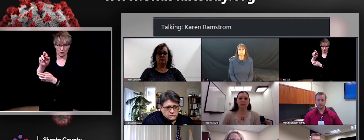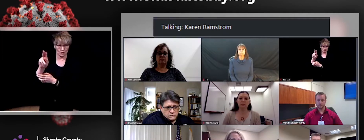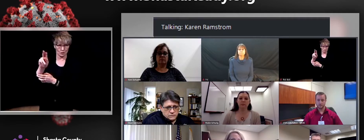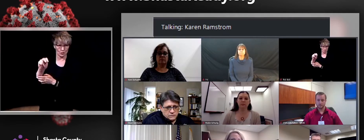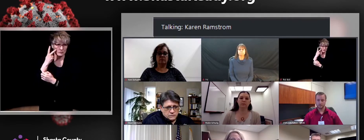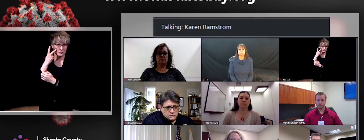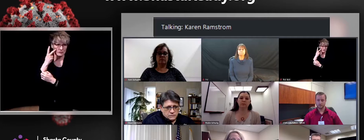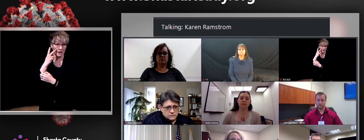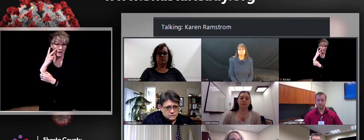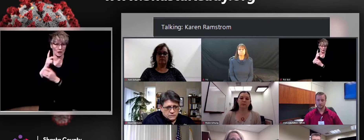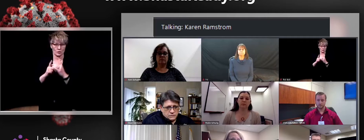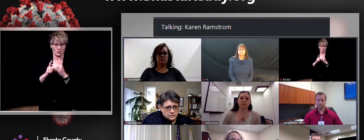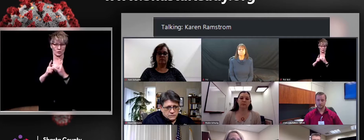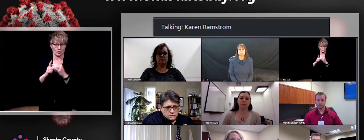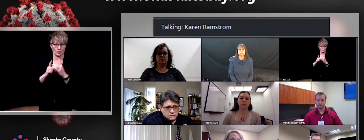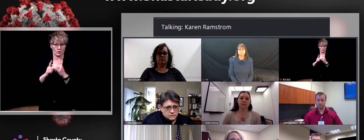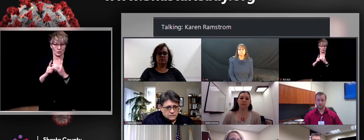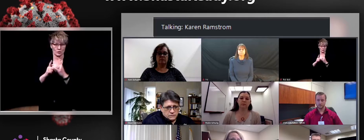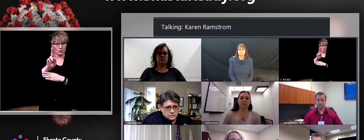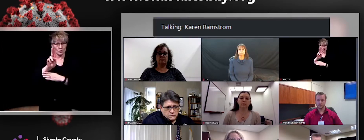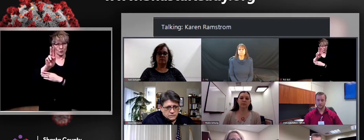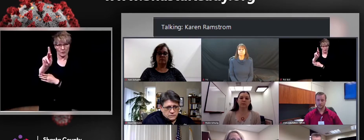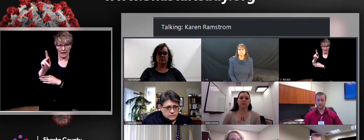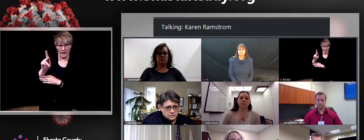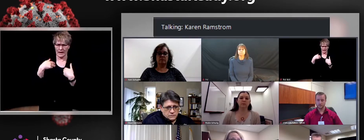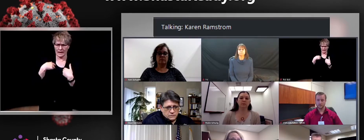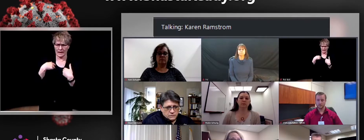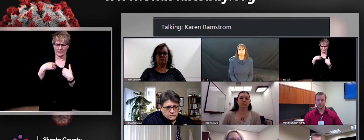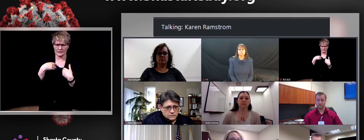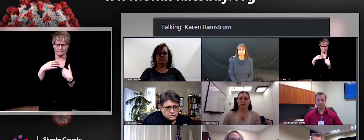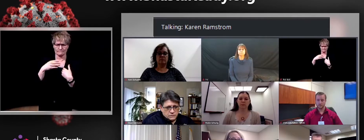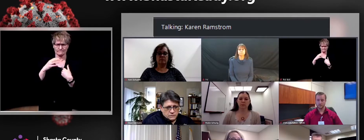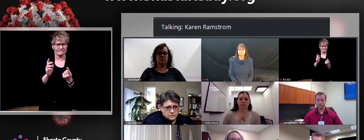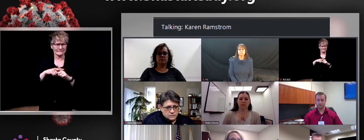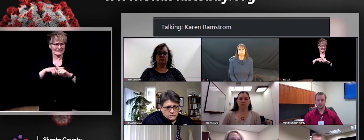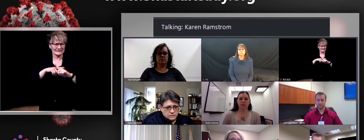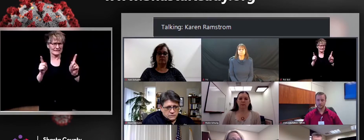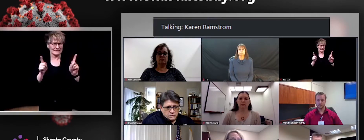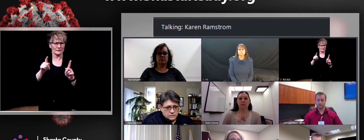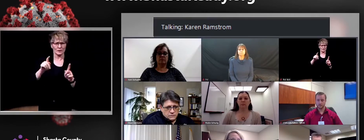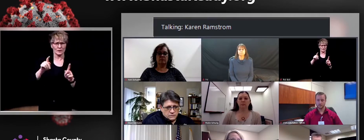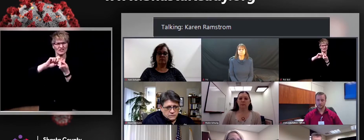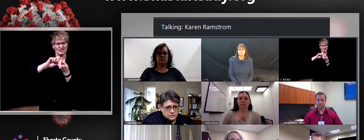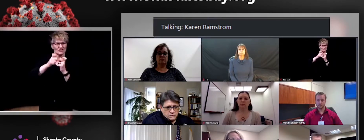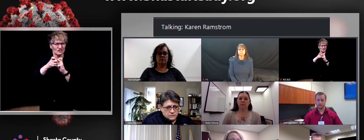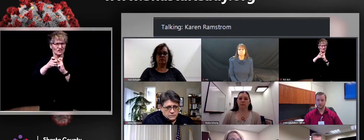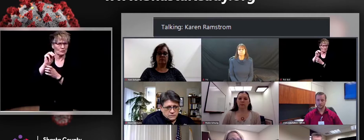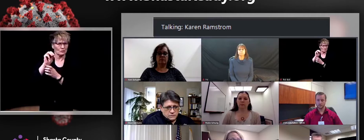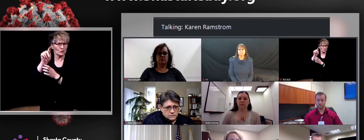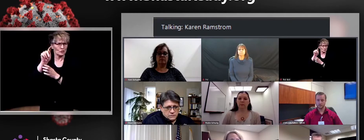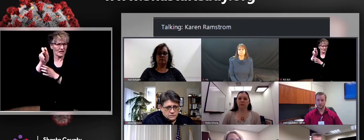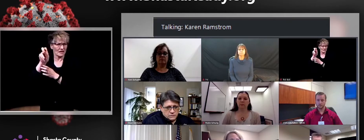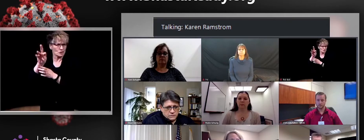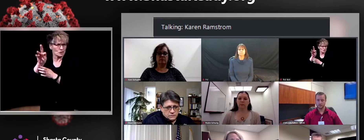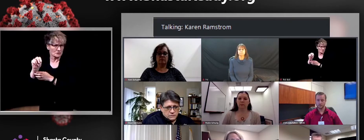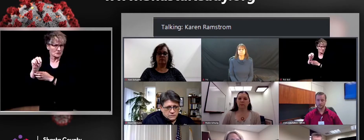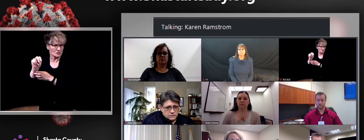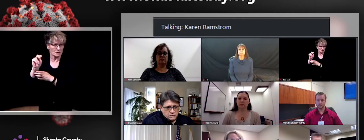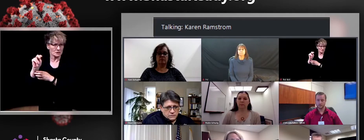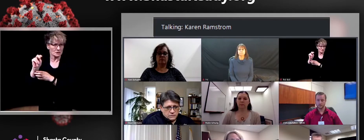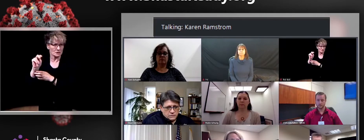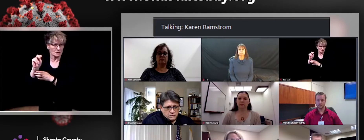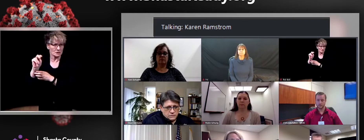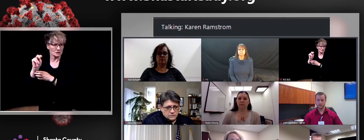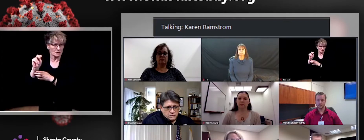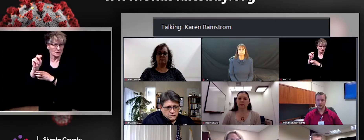B117 variant, it has a particular mutation that makes it more transmissible, more likely to infect people. And so there